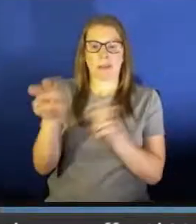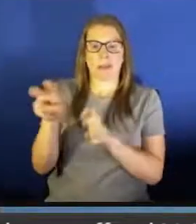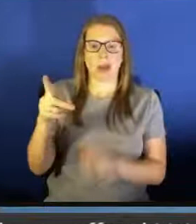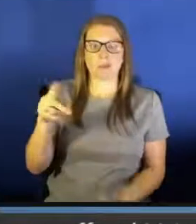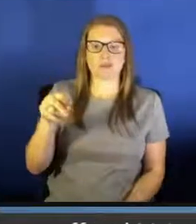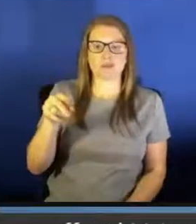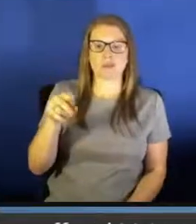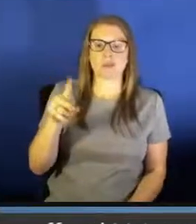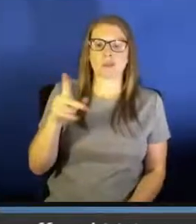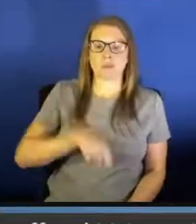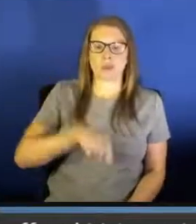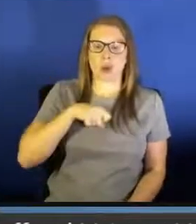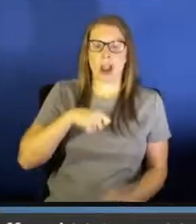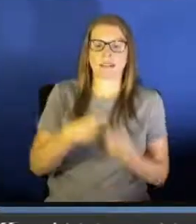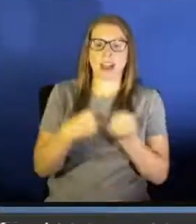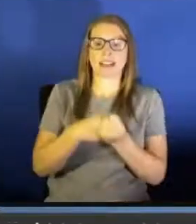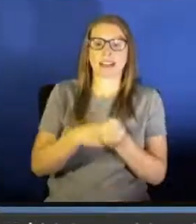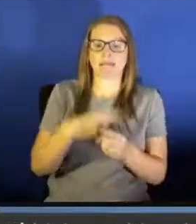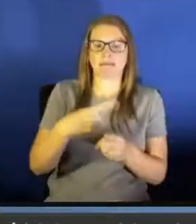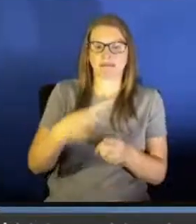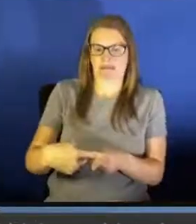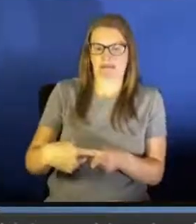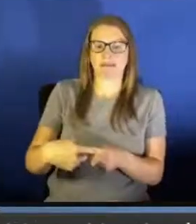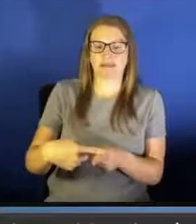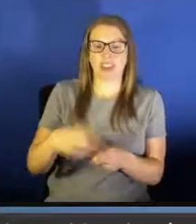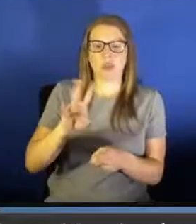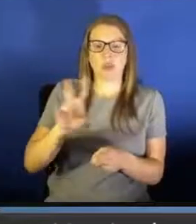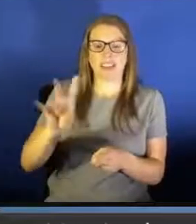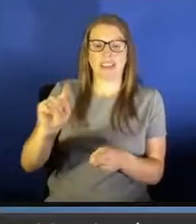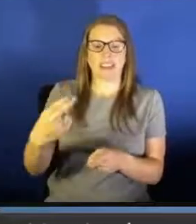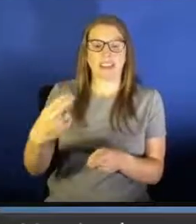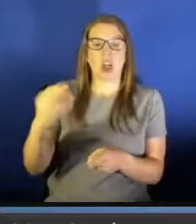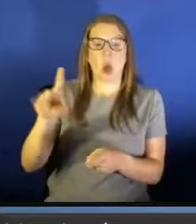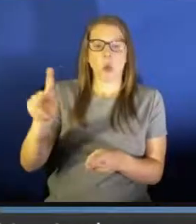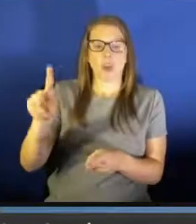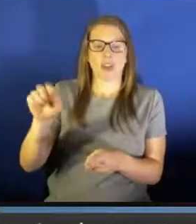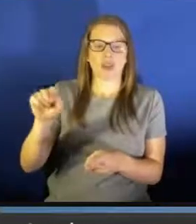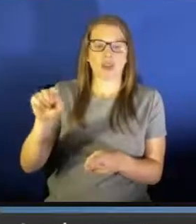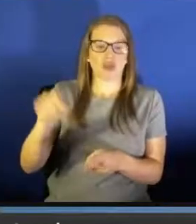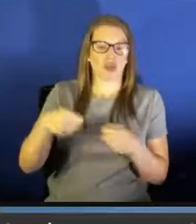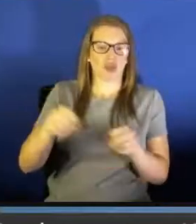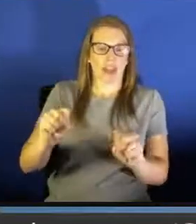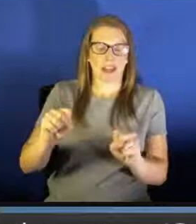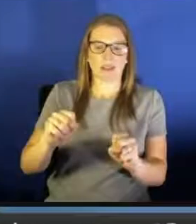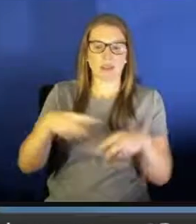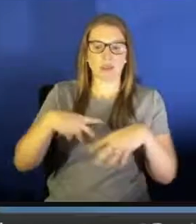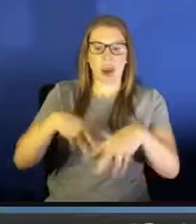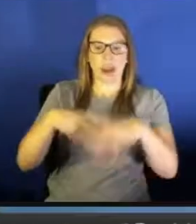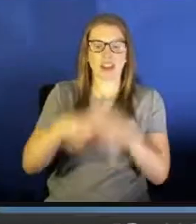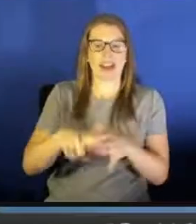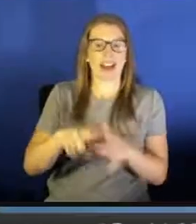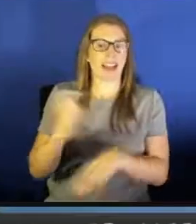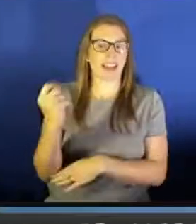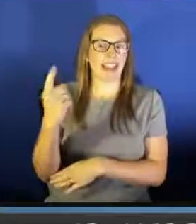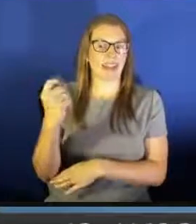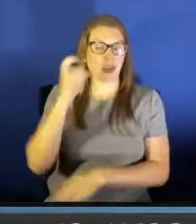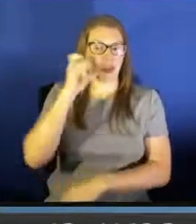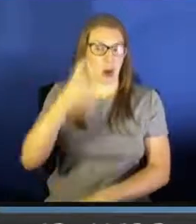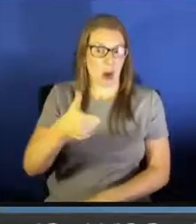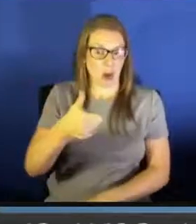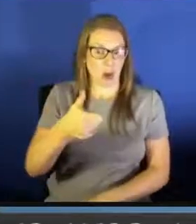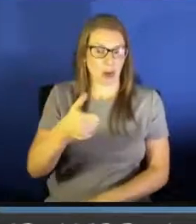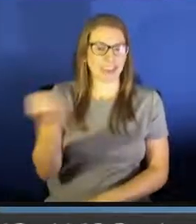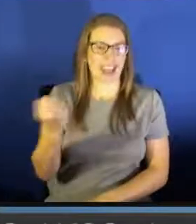at 47th and Oak Street, across from the Nelson Atkins Museum. The parade kicks off at 11 tomorrow on Saturday